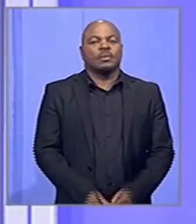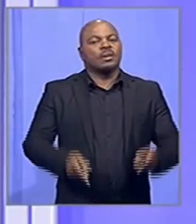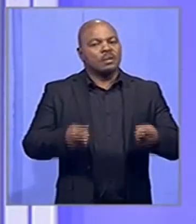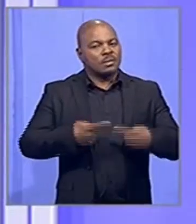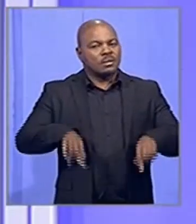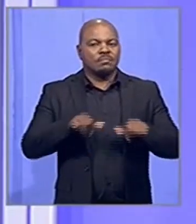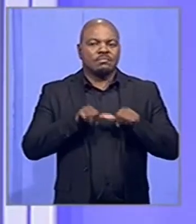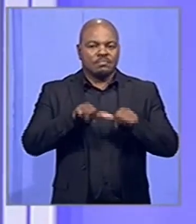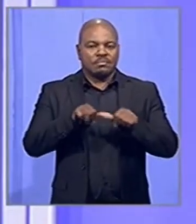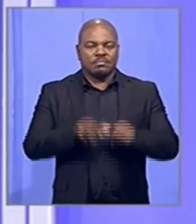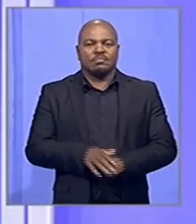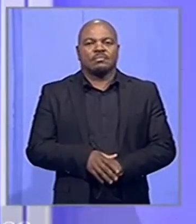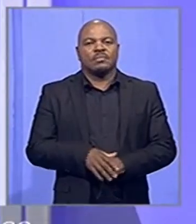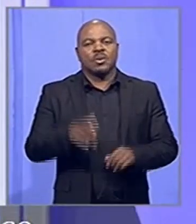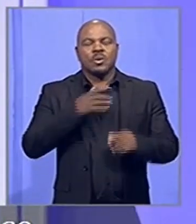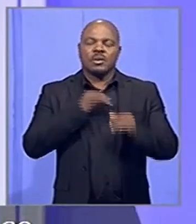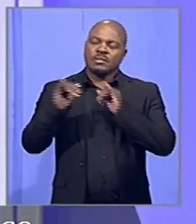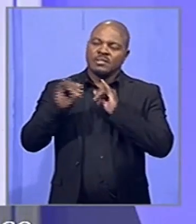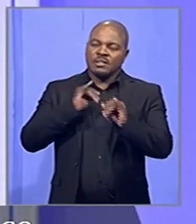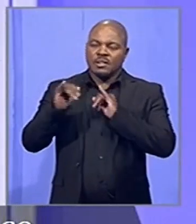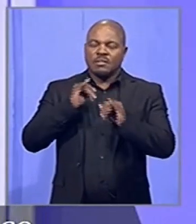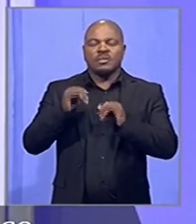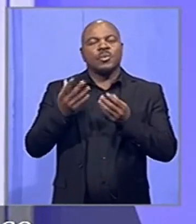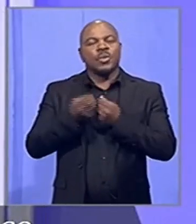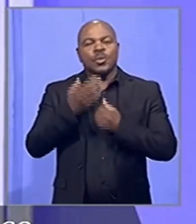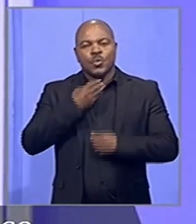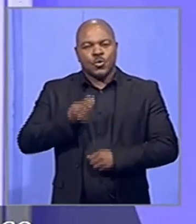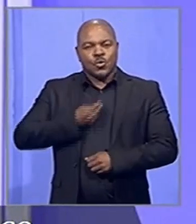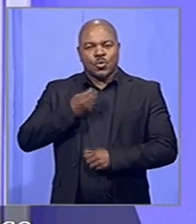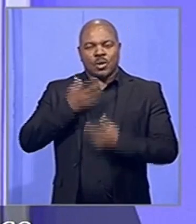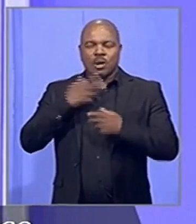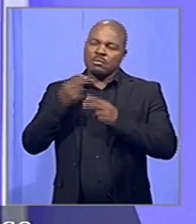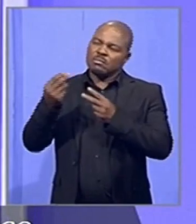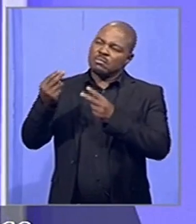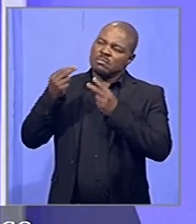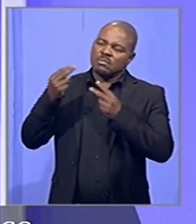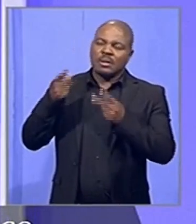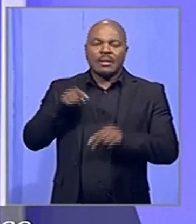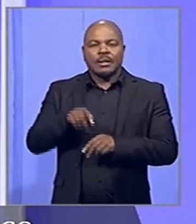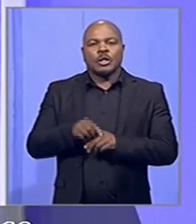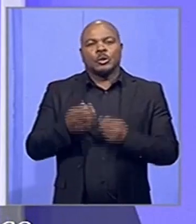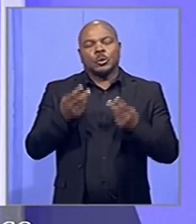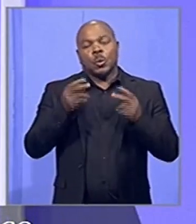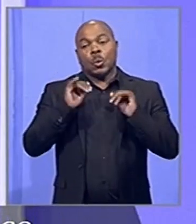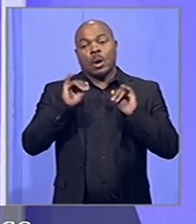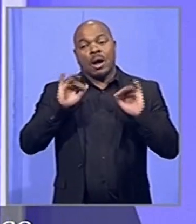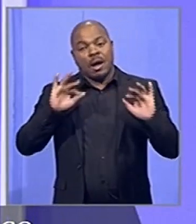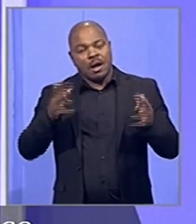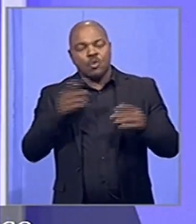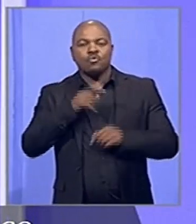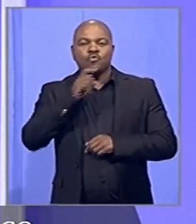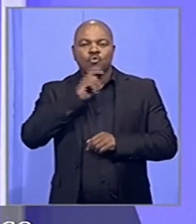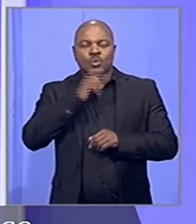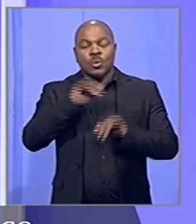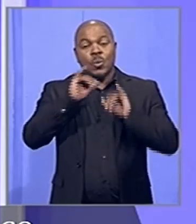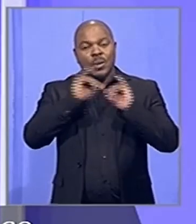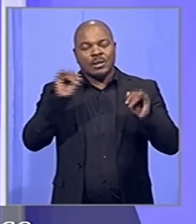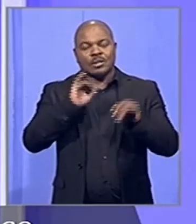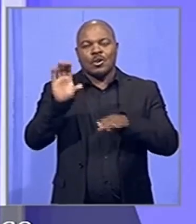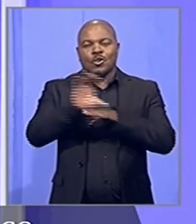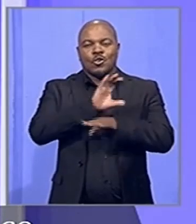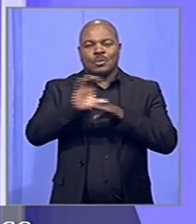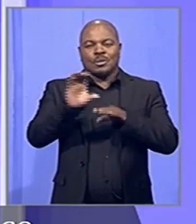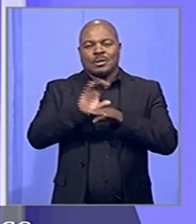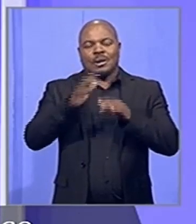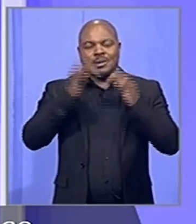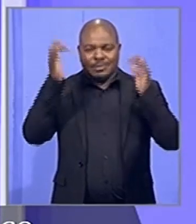Ratela pele le thathameng la dipuisano tsa rona le batjha re lekola melemo e le tshebediso e mpe ya artificial intelligence e etswang